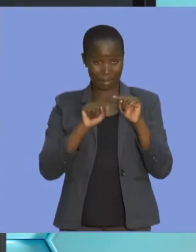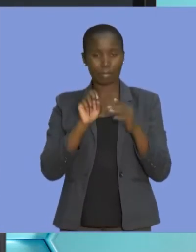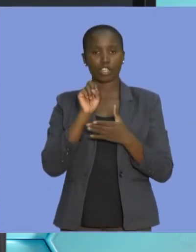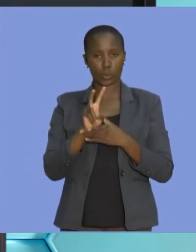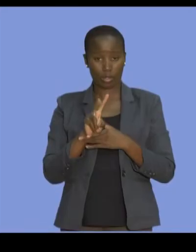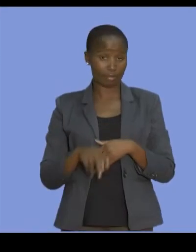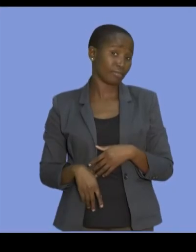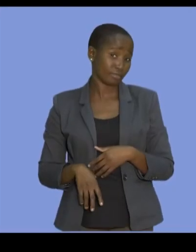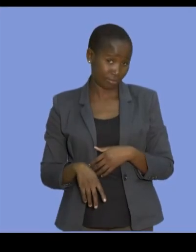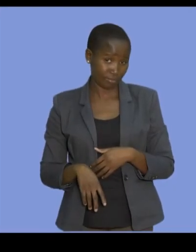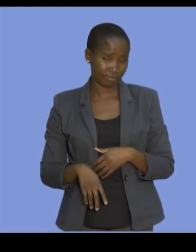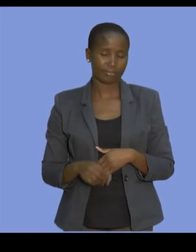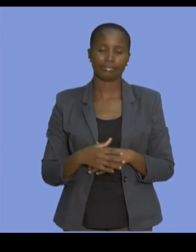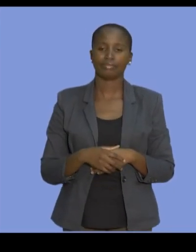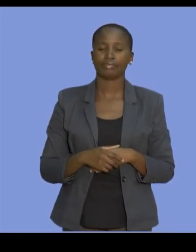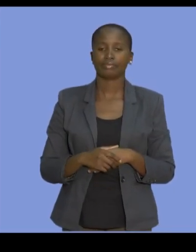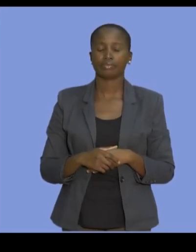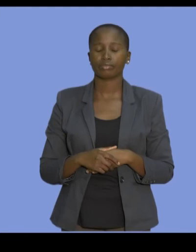Okay.